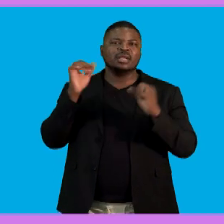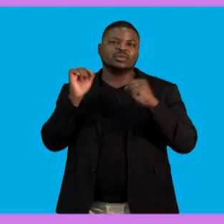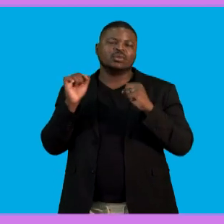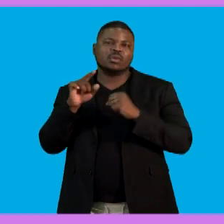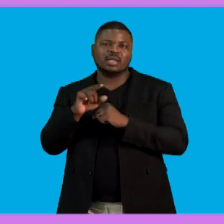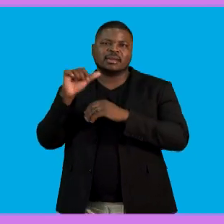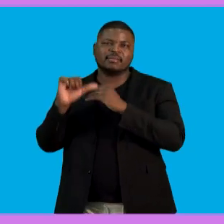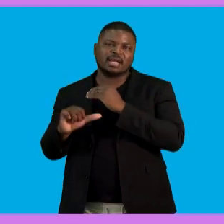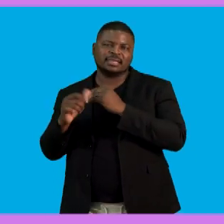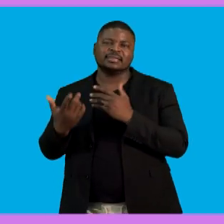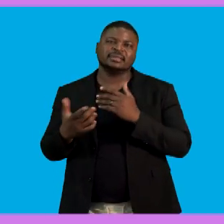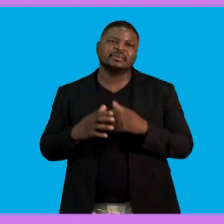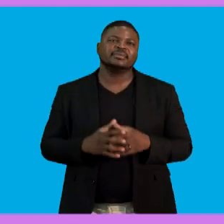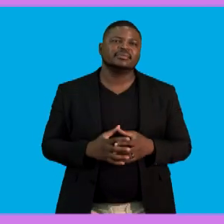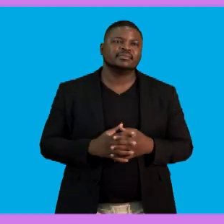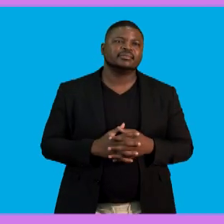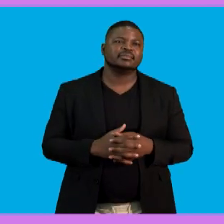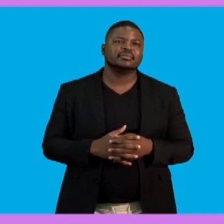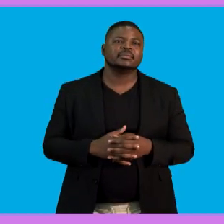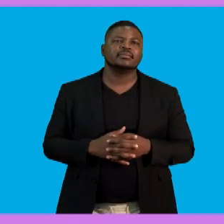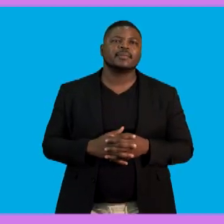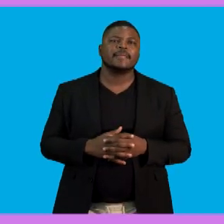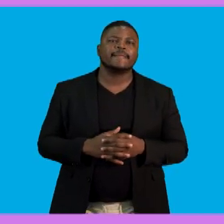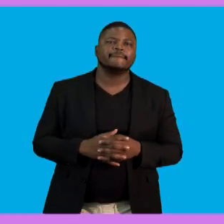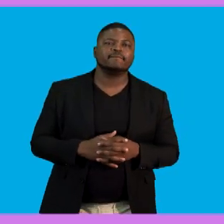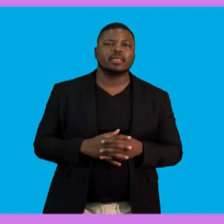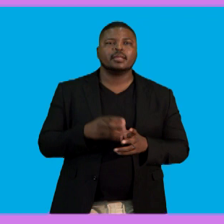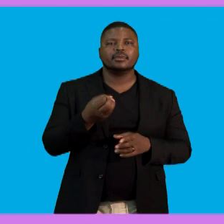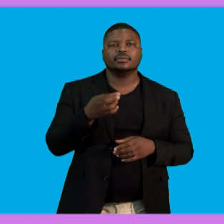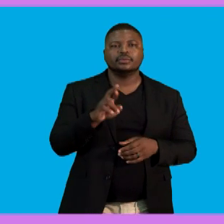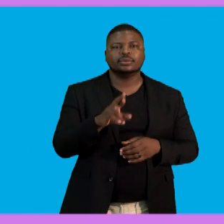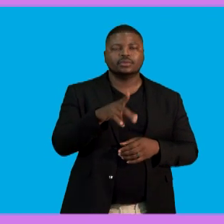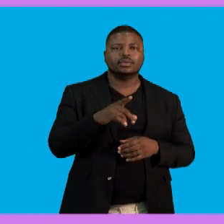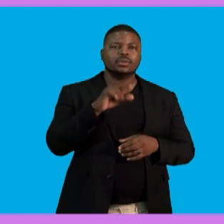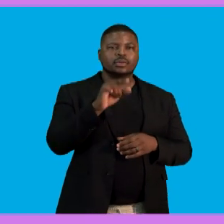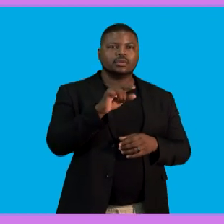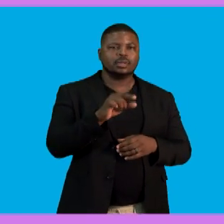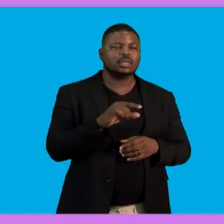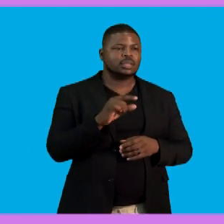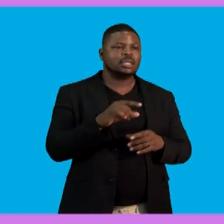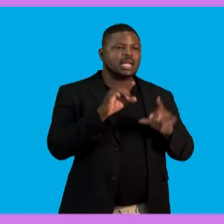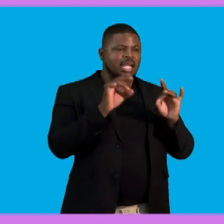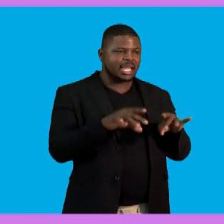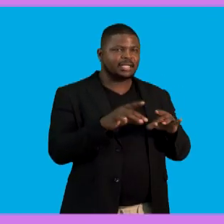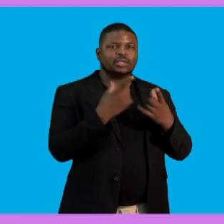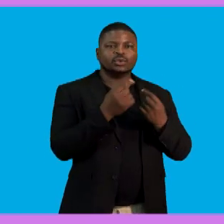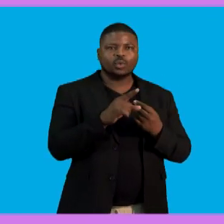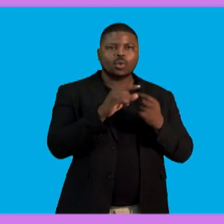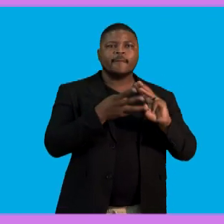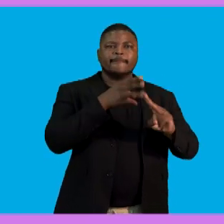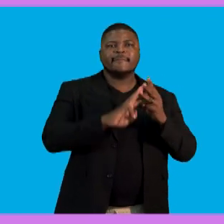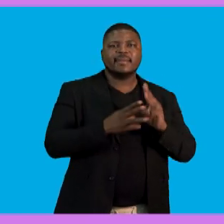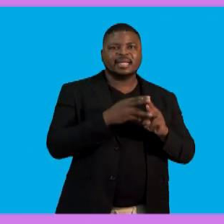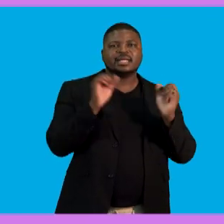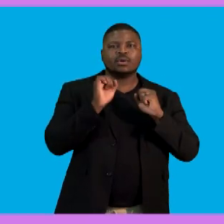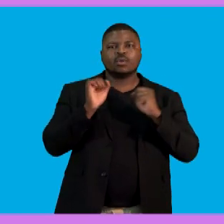unit for length is actually meters. So the maths, it's maths during cold months. So what does